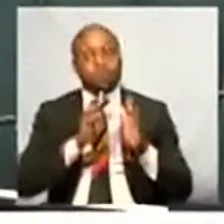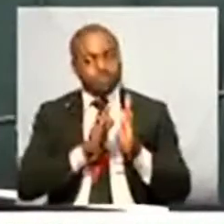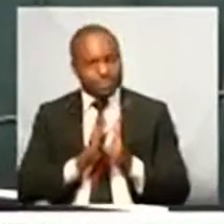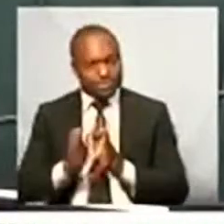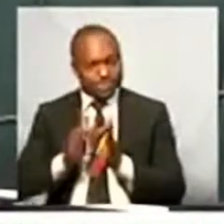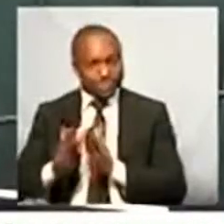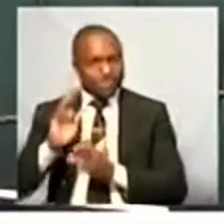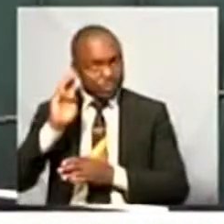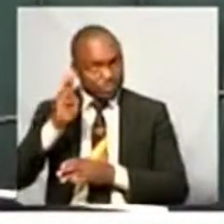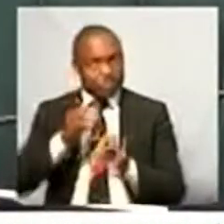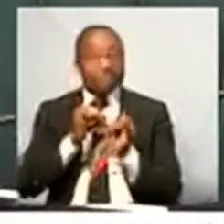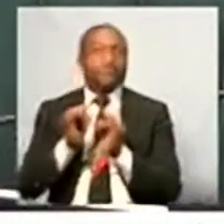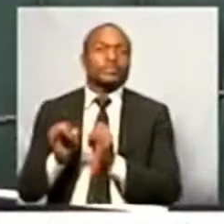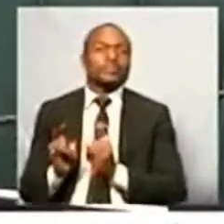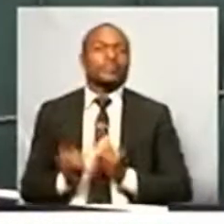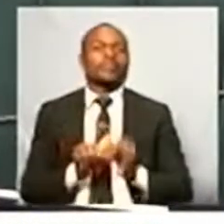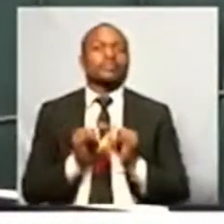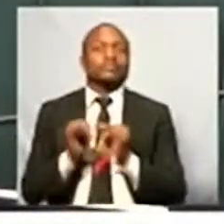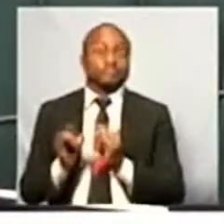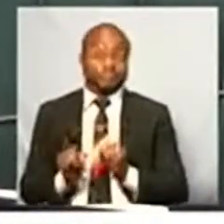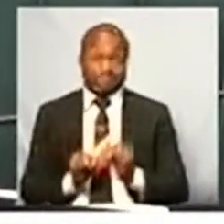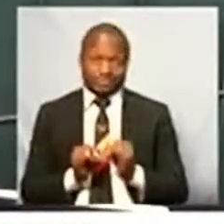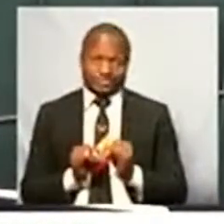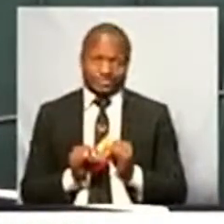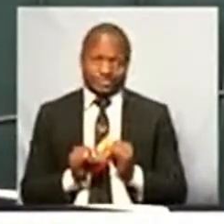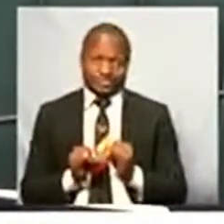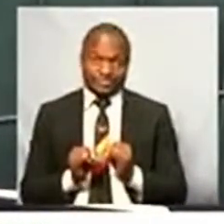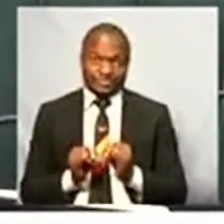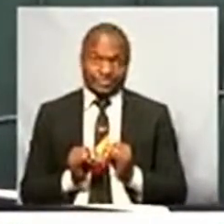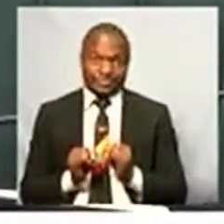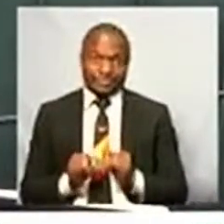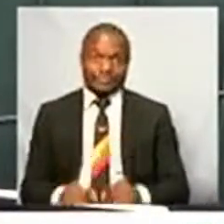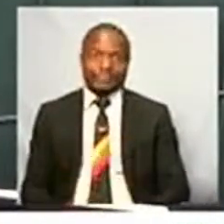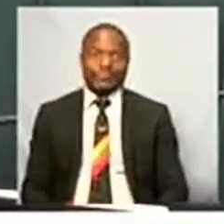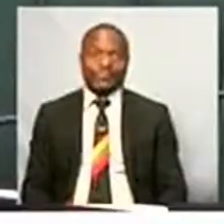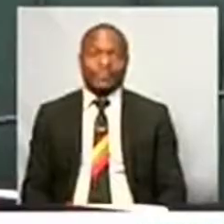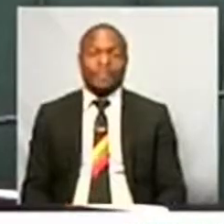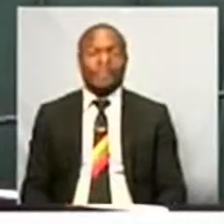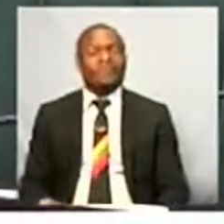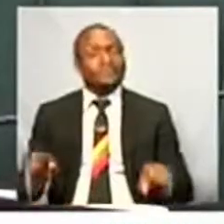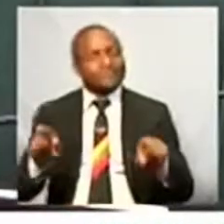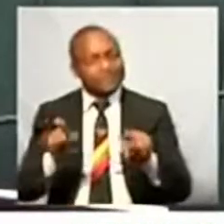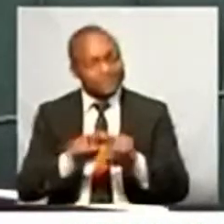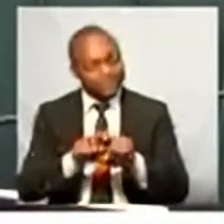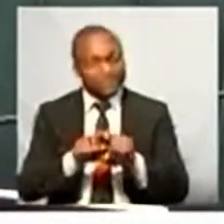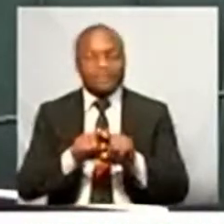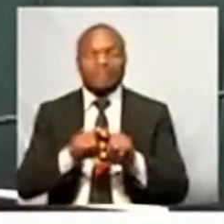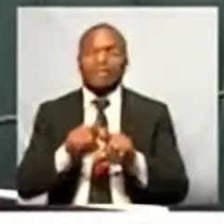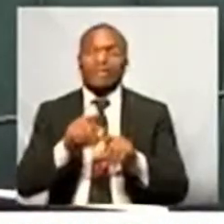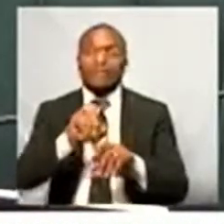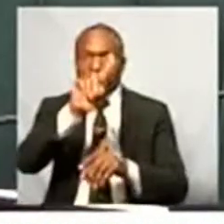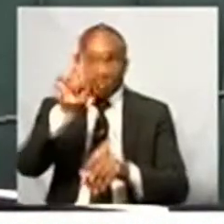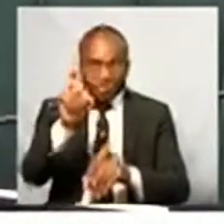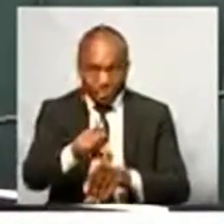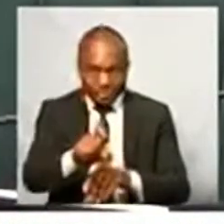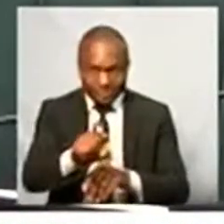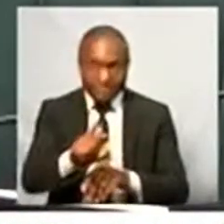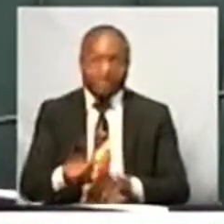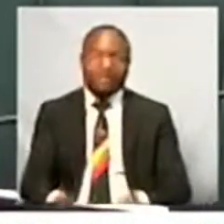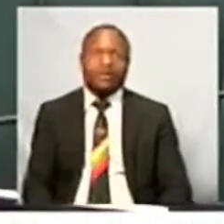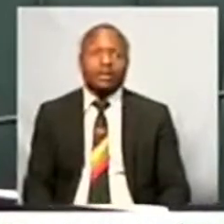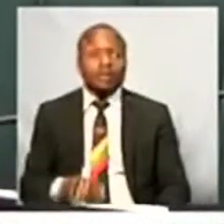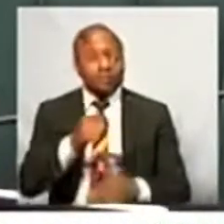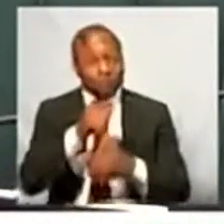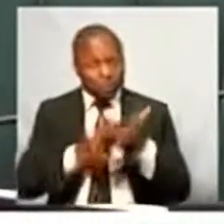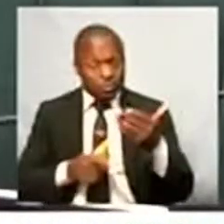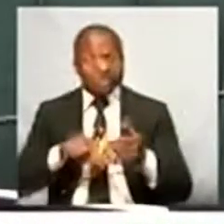will be implemented. I think it's almost the same question. So what